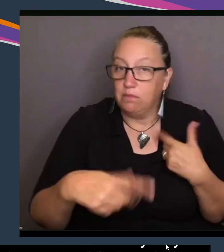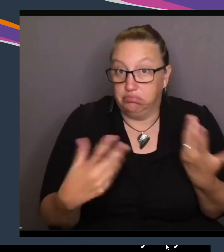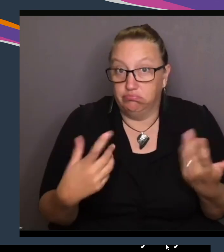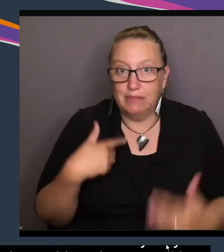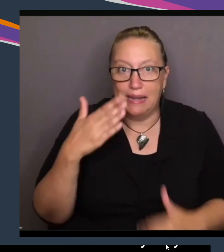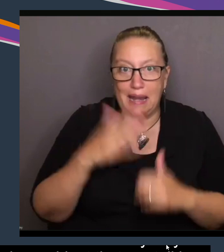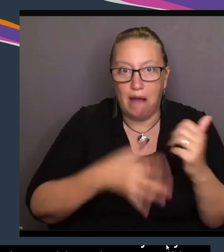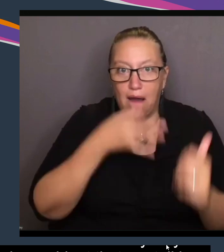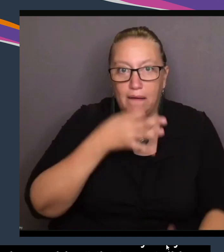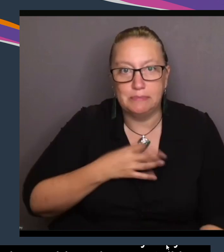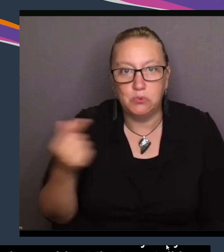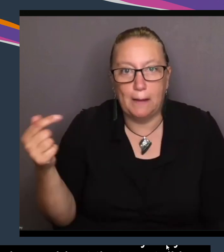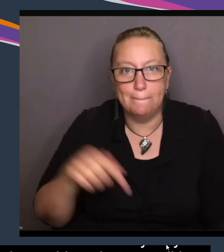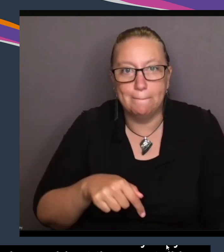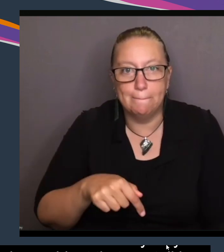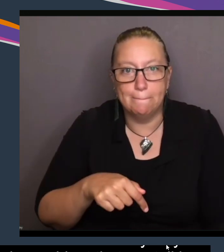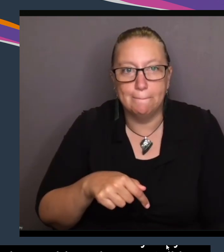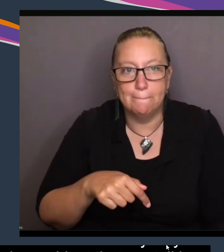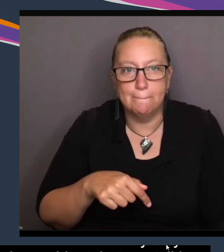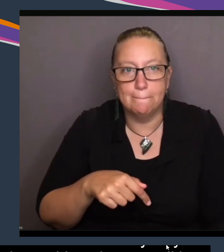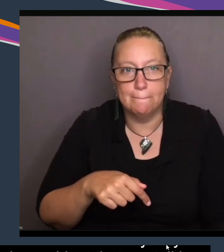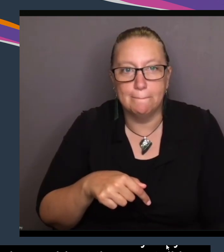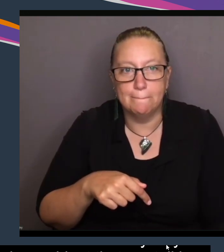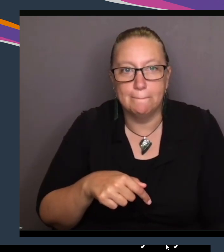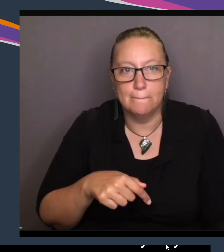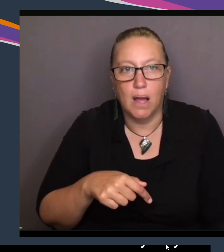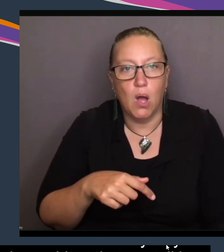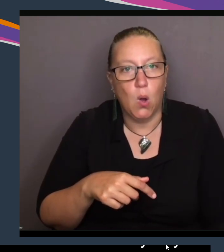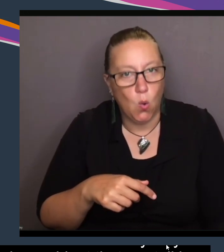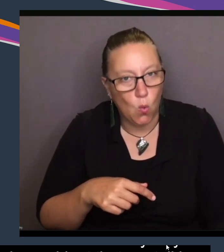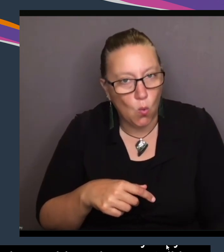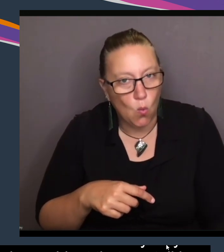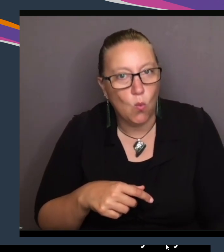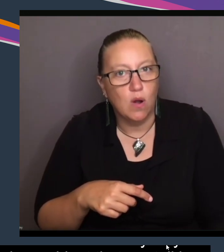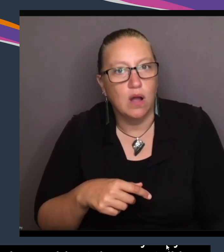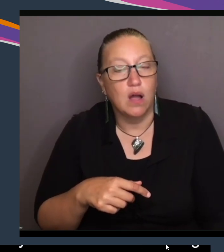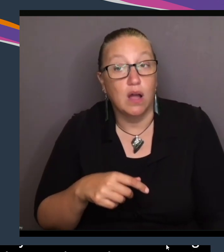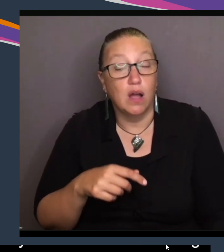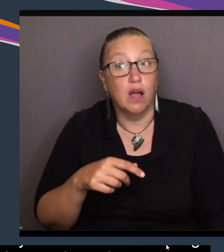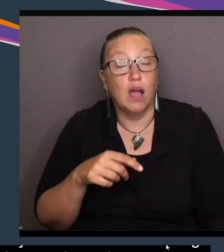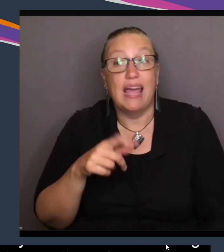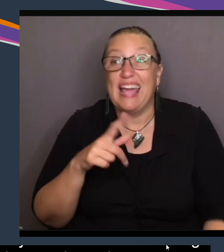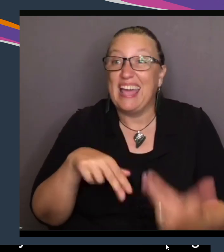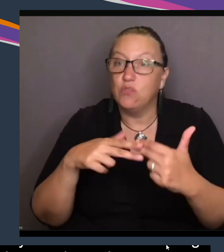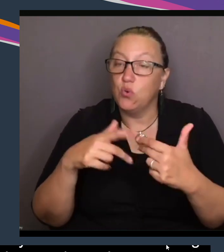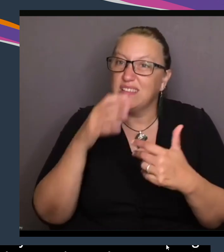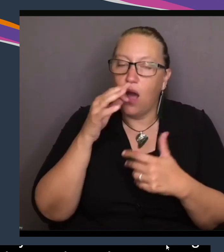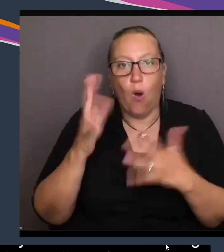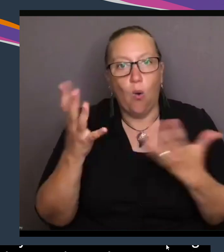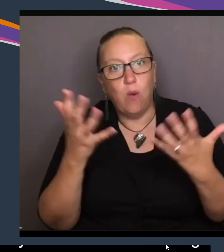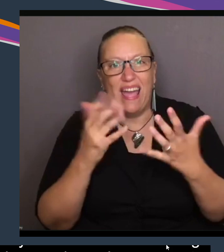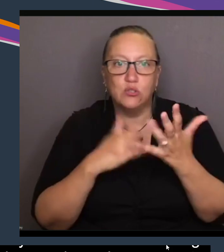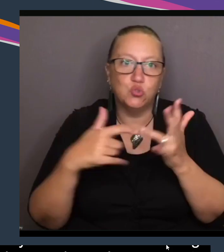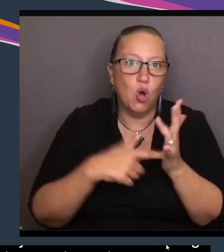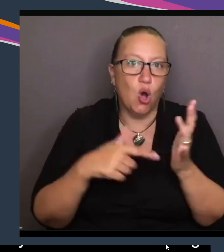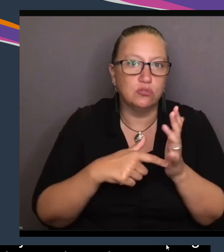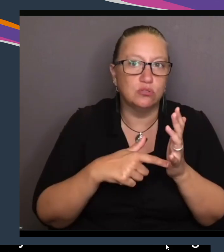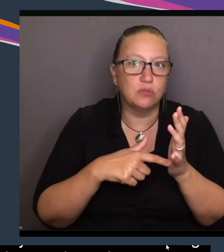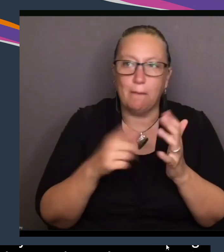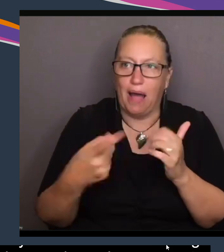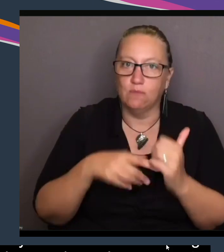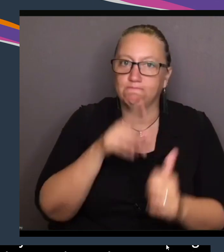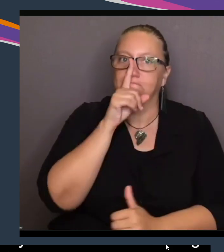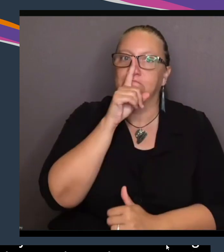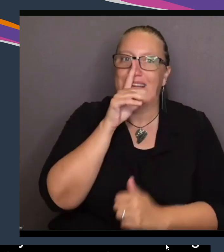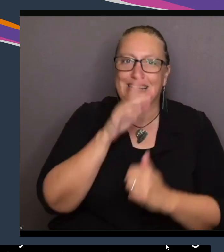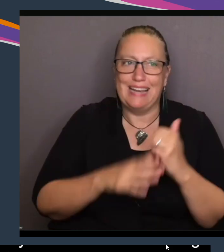it. And I go, did you actually say anything? And that's where we need others to speak up on our behalf, because if we're not in the room,